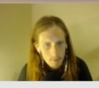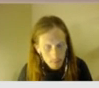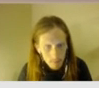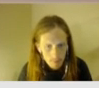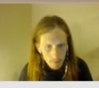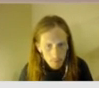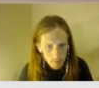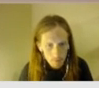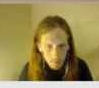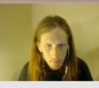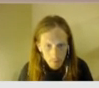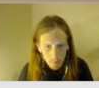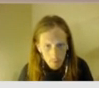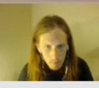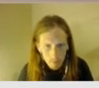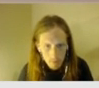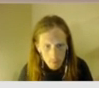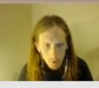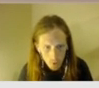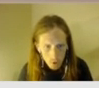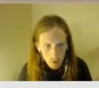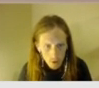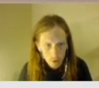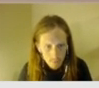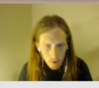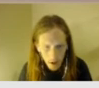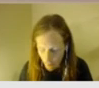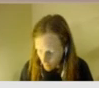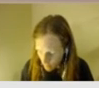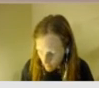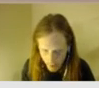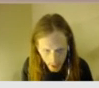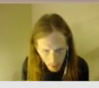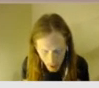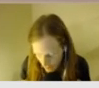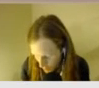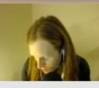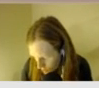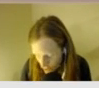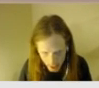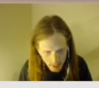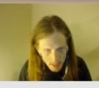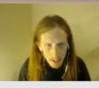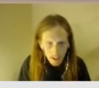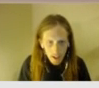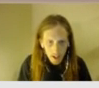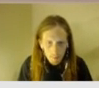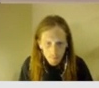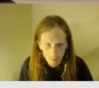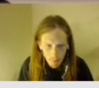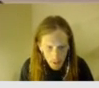it's really they're well polished videos. I like them a lot. So cool. All right. Yep. Very good. Well, I'll link below to those things.